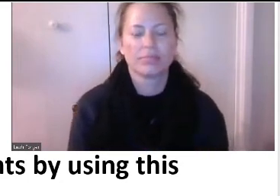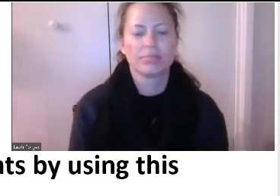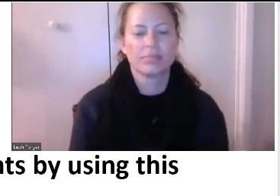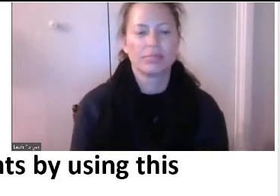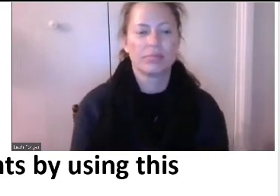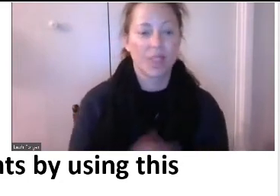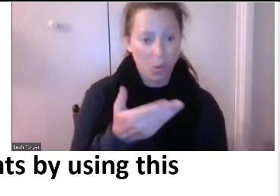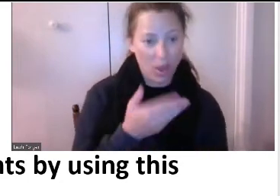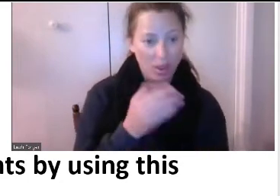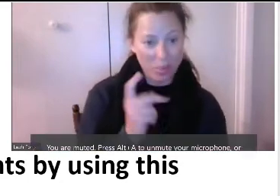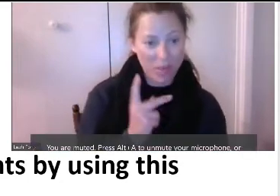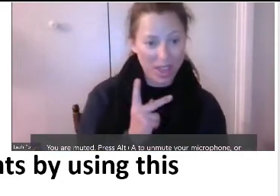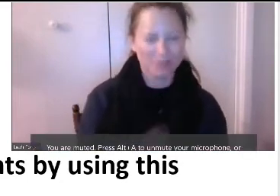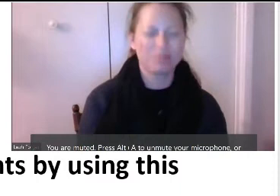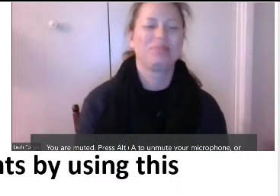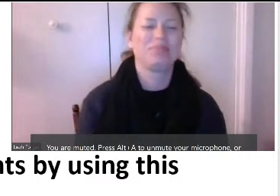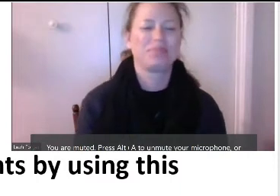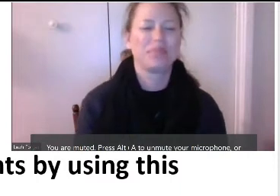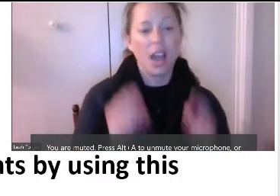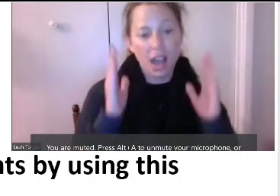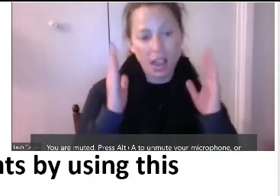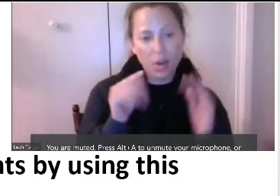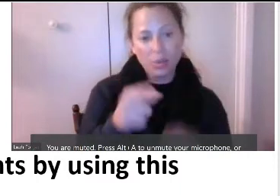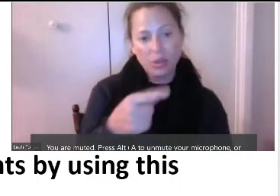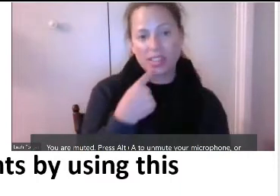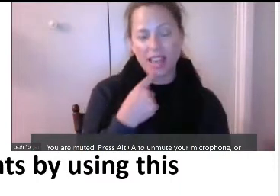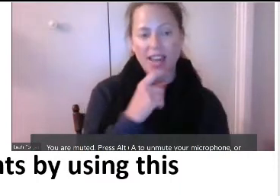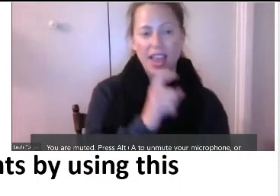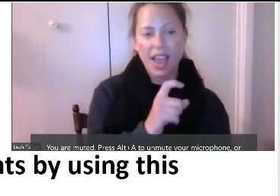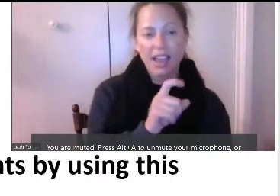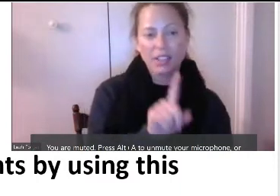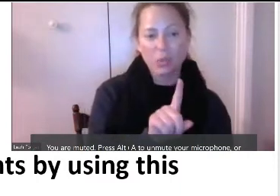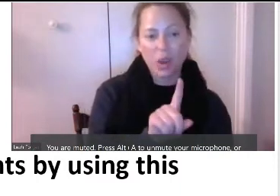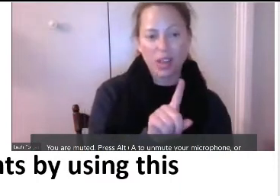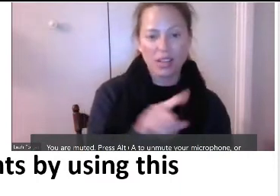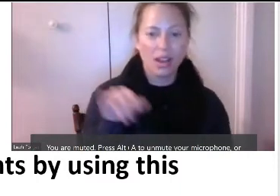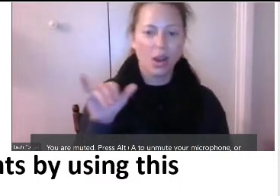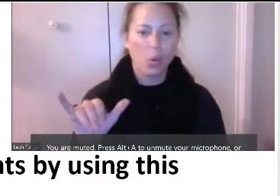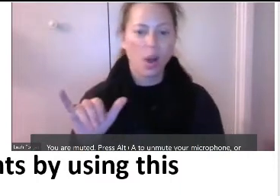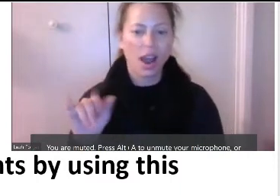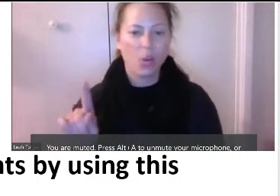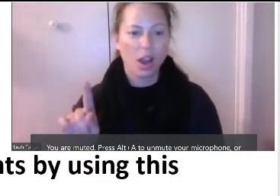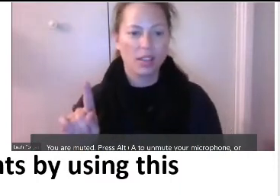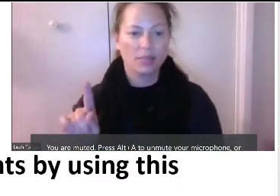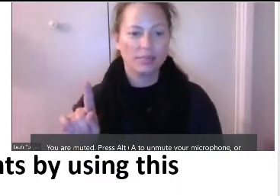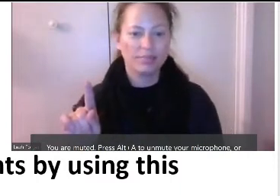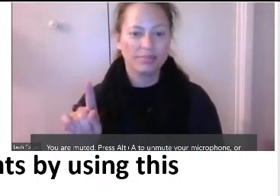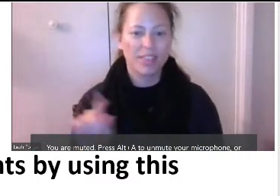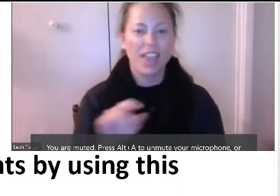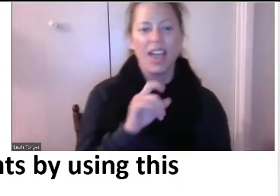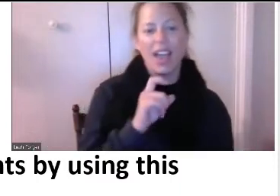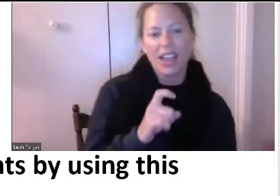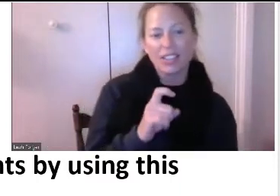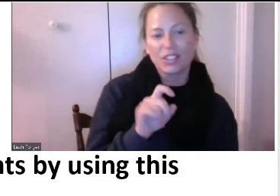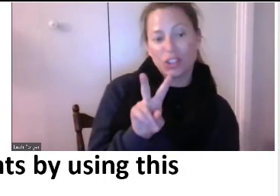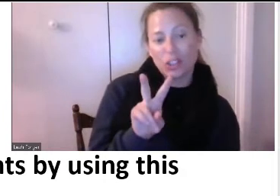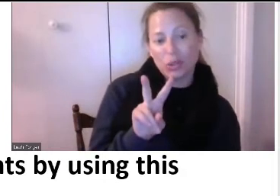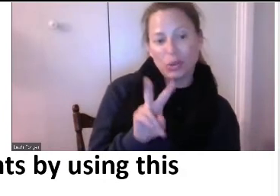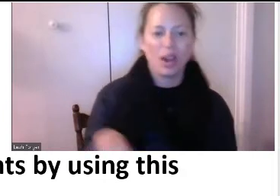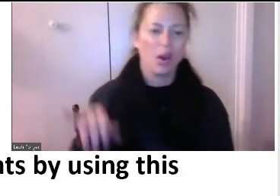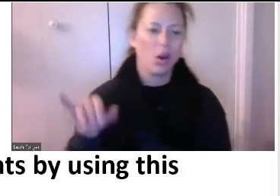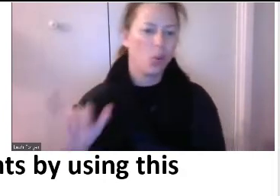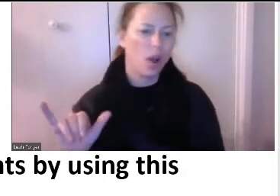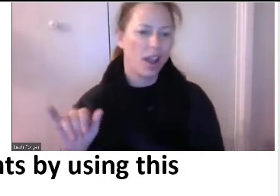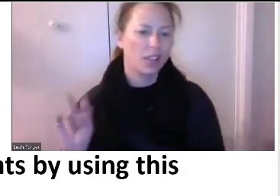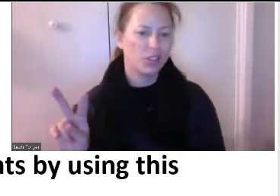All right, welcome back. So hopefully you said this was x1, this was y1, this is x2, this is y2.